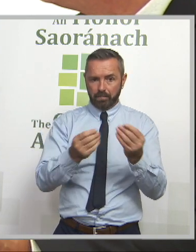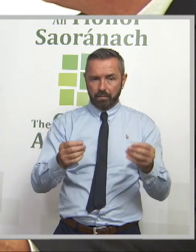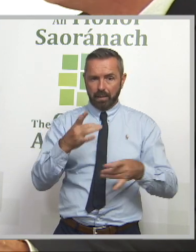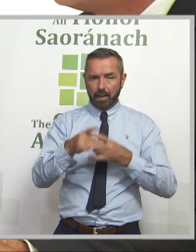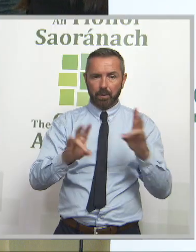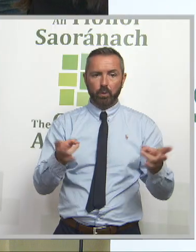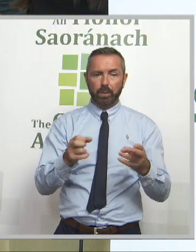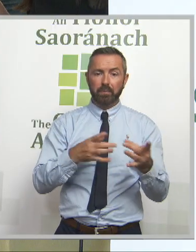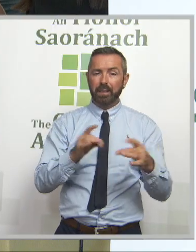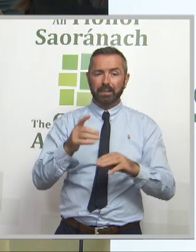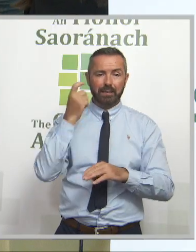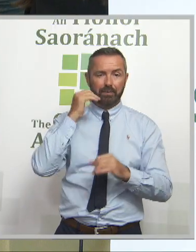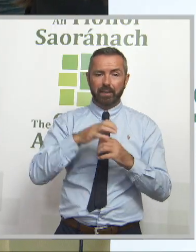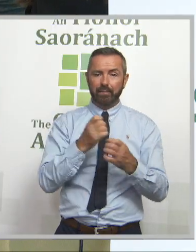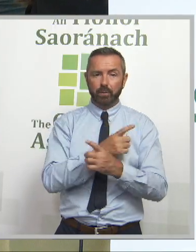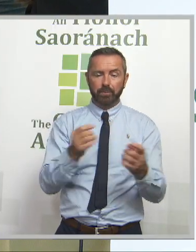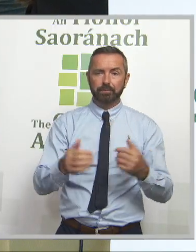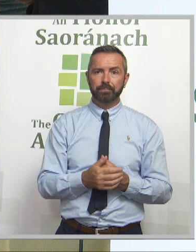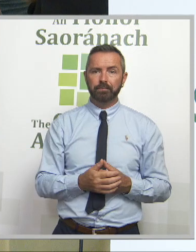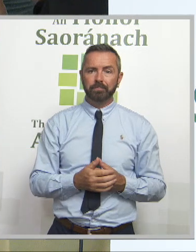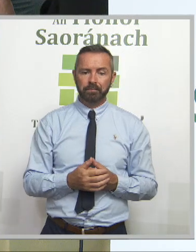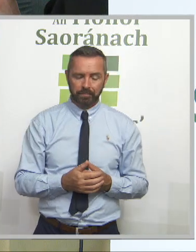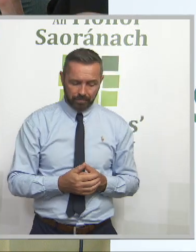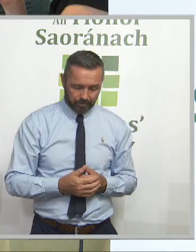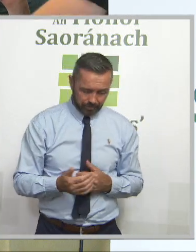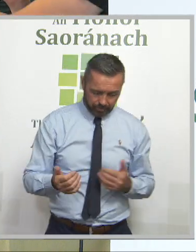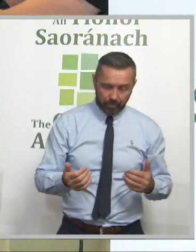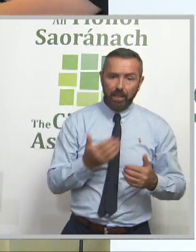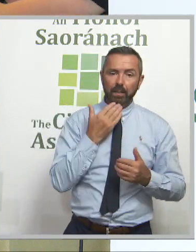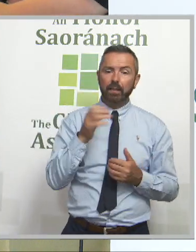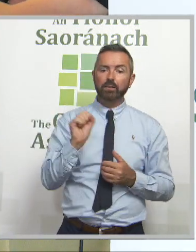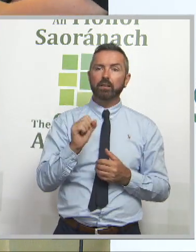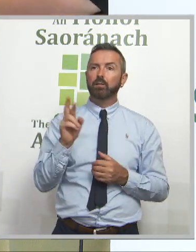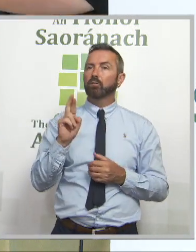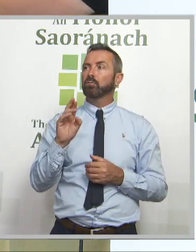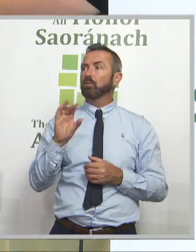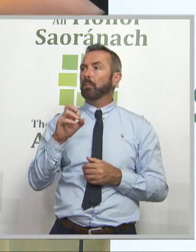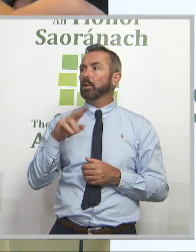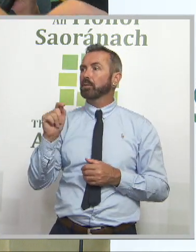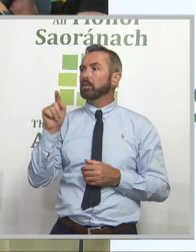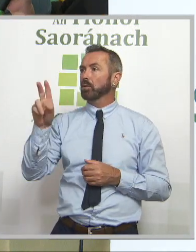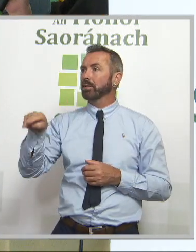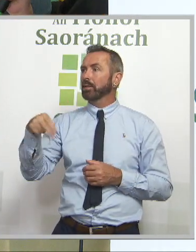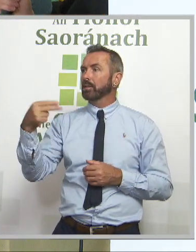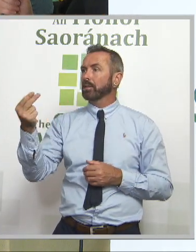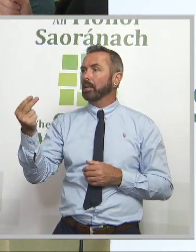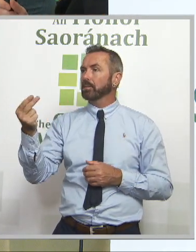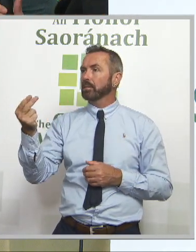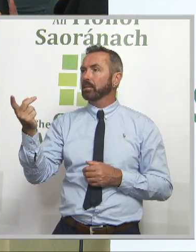for everybody. Okay, thank you very much, Shirley. Robert, your hand was up next, and then I'll go over